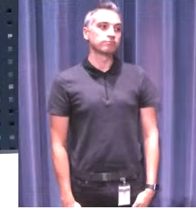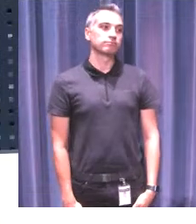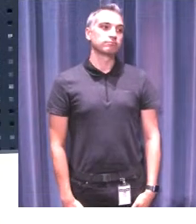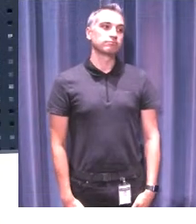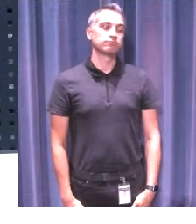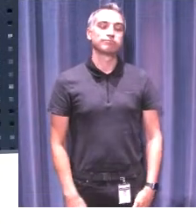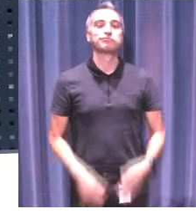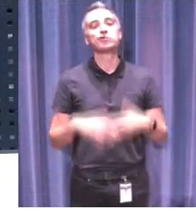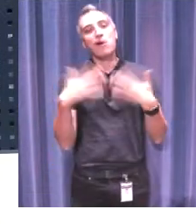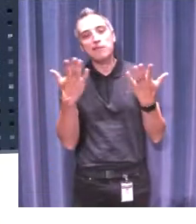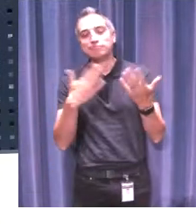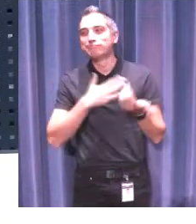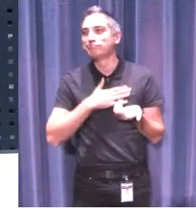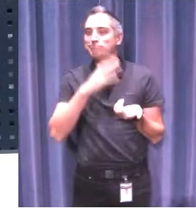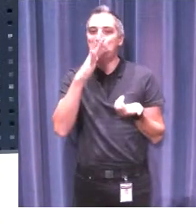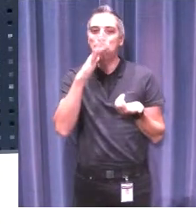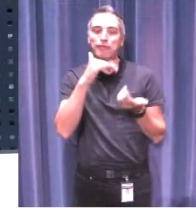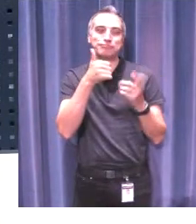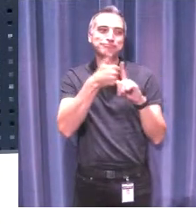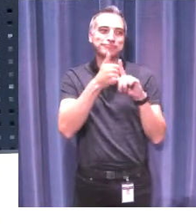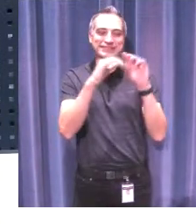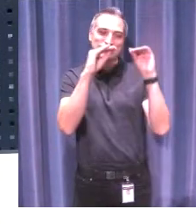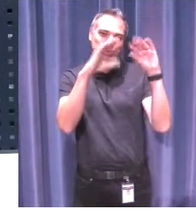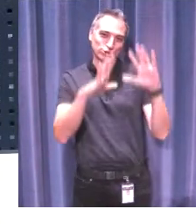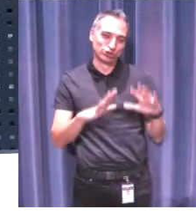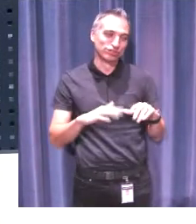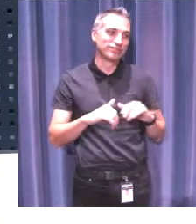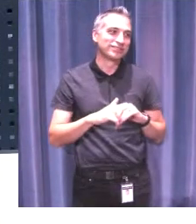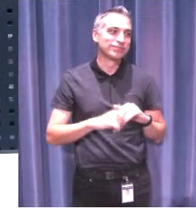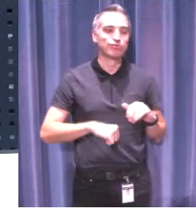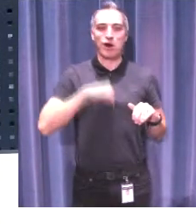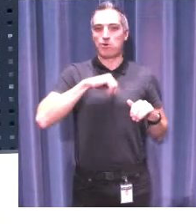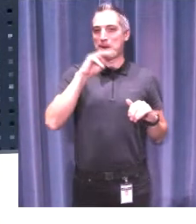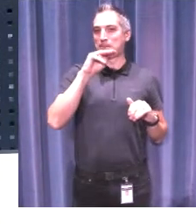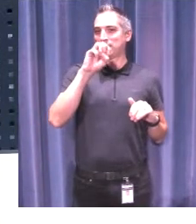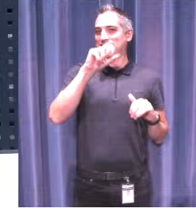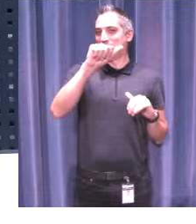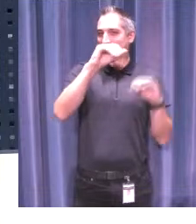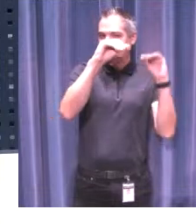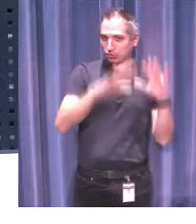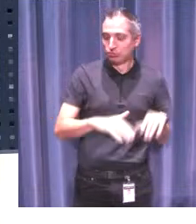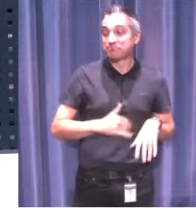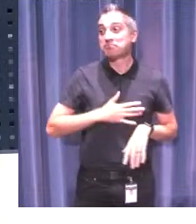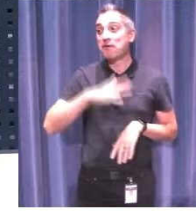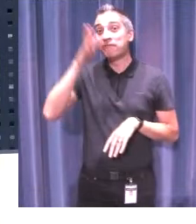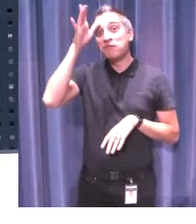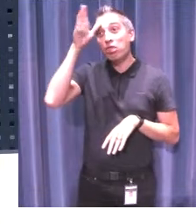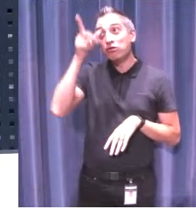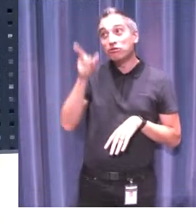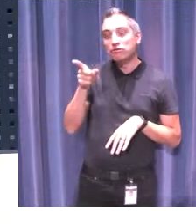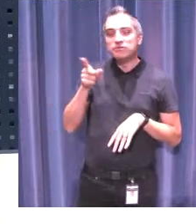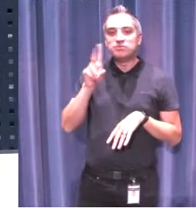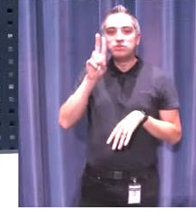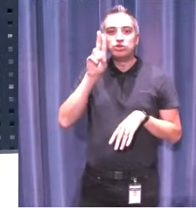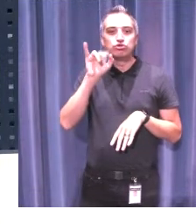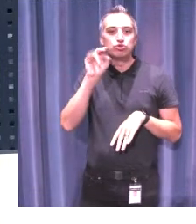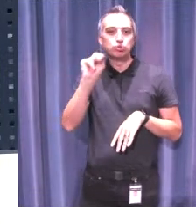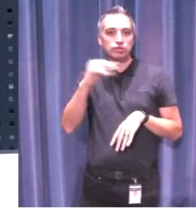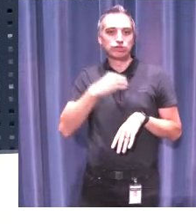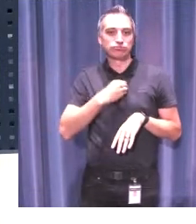my mother was a teacher, a proud MEA teacher. My dad was union